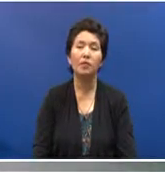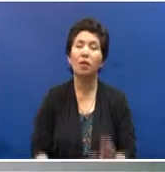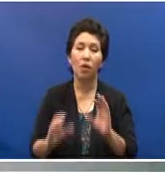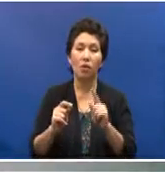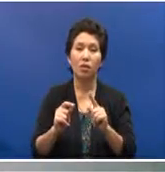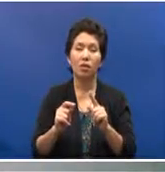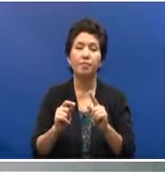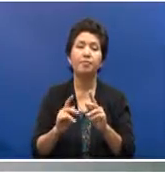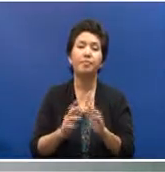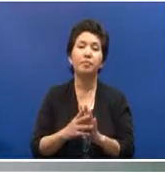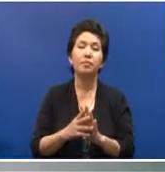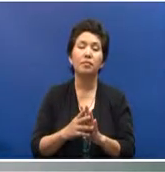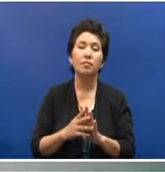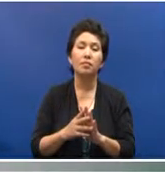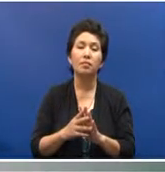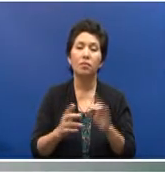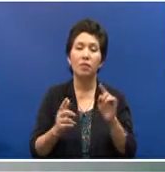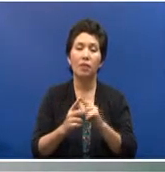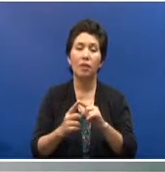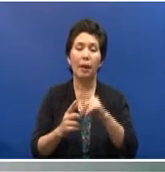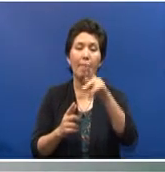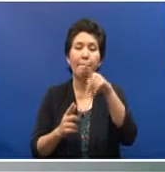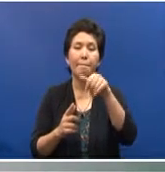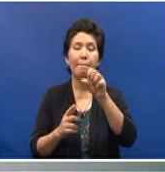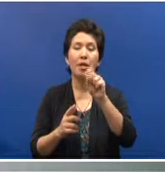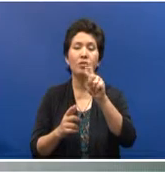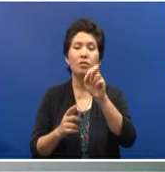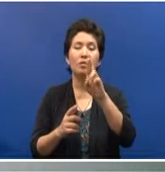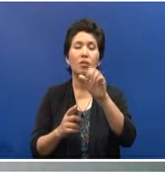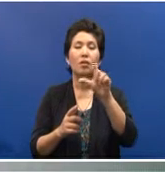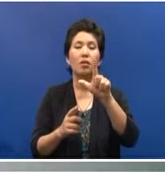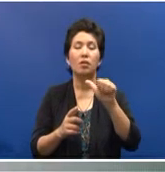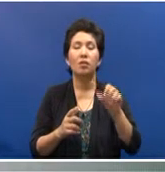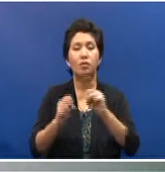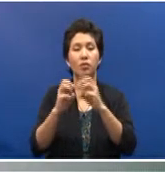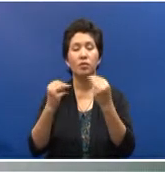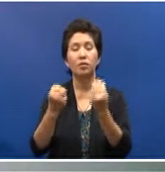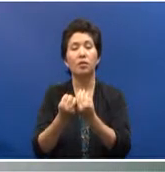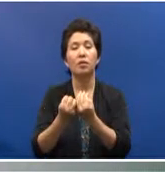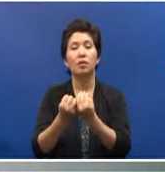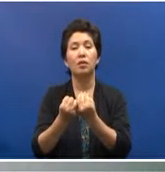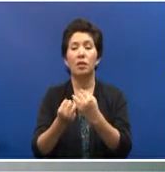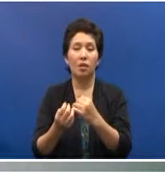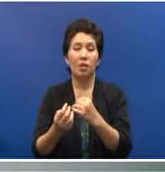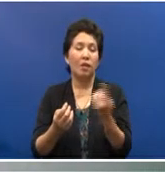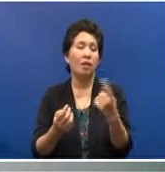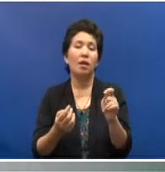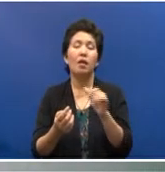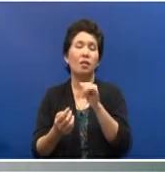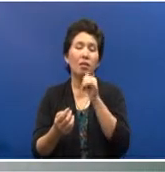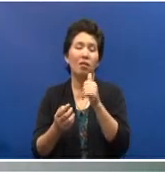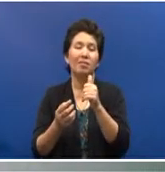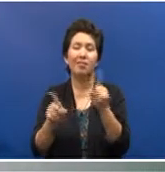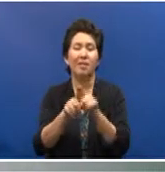Okay, and then to the pastoral societies, okay, they are not like these hunting and